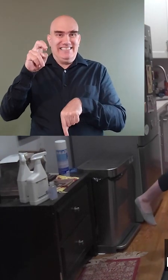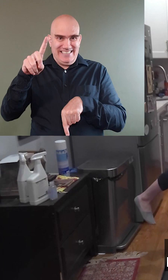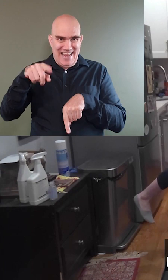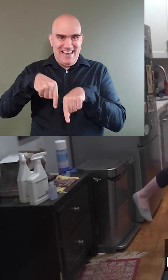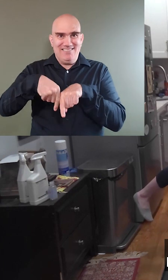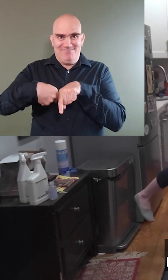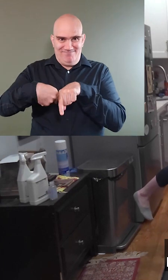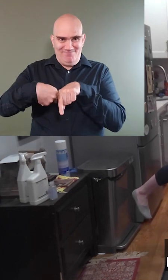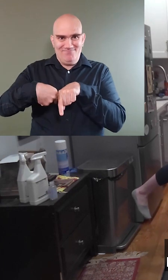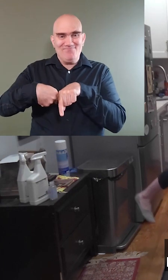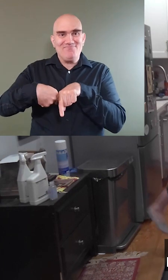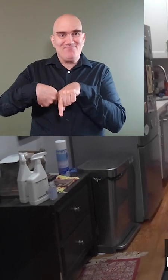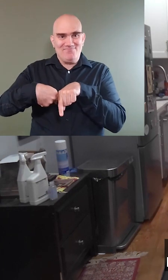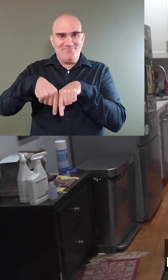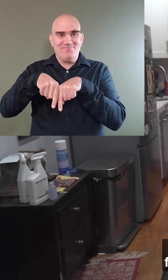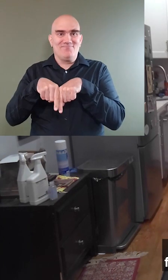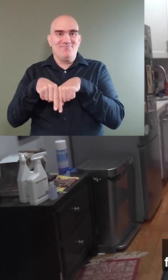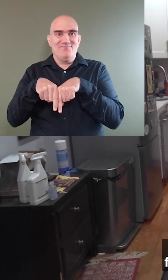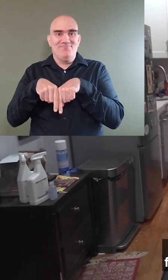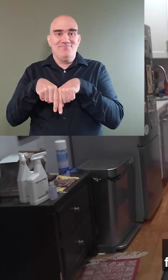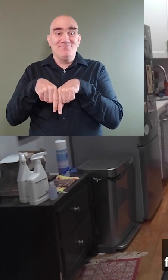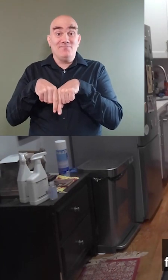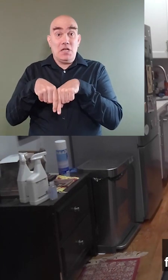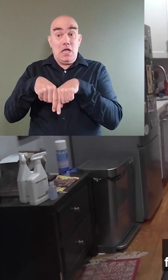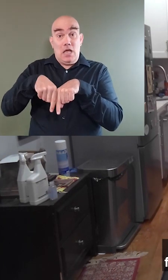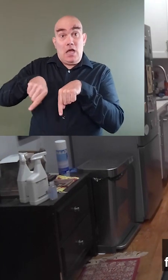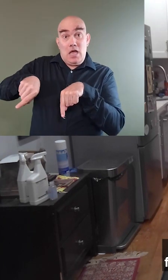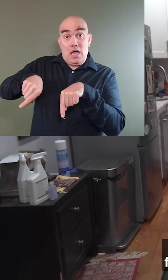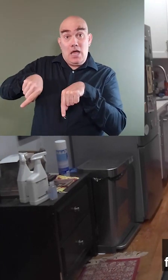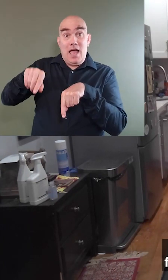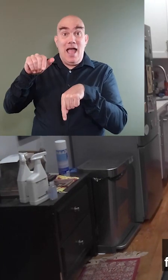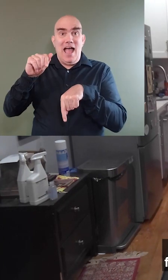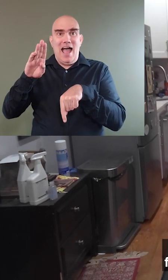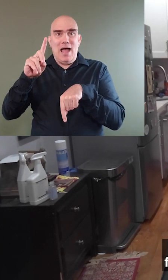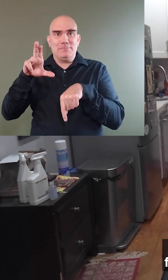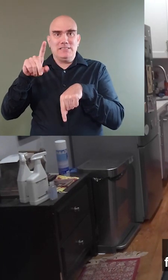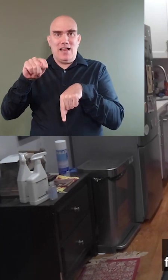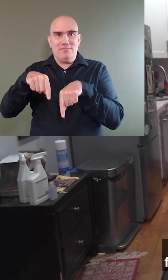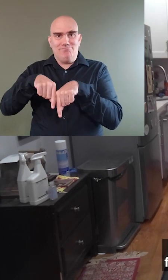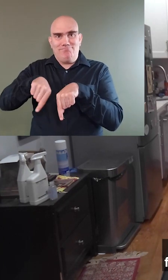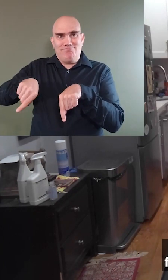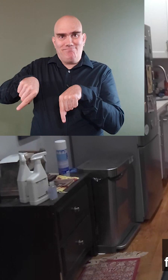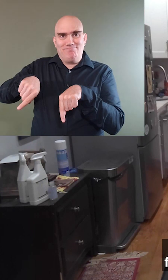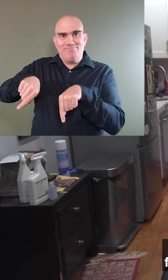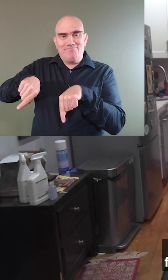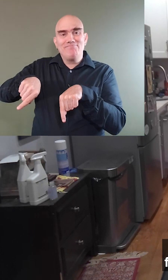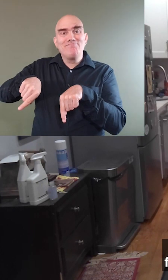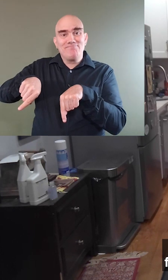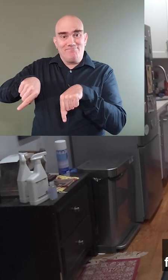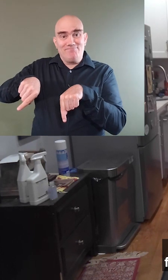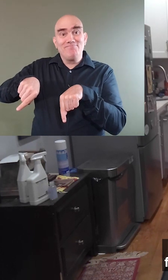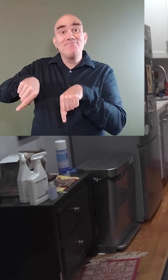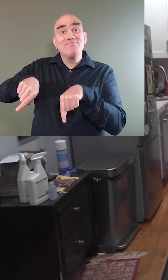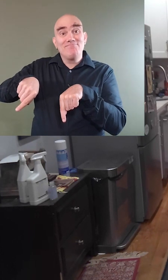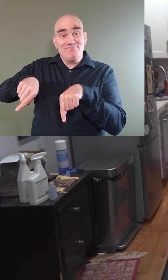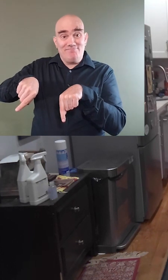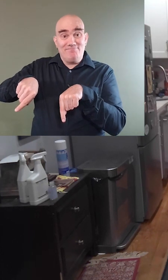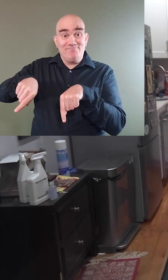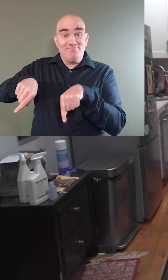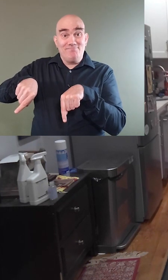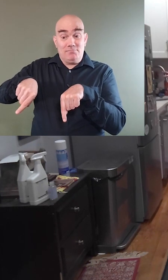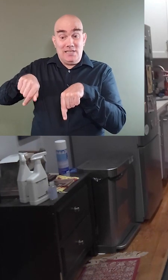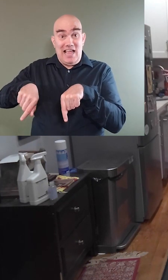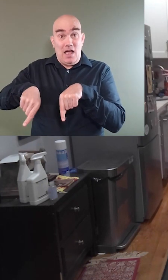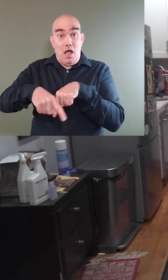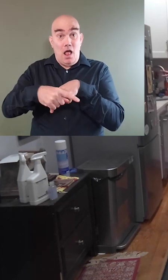can extend. I can bring my leg away from the midline, abduct. I can cross